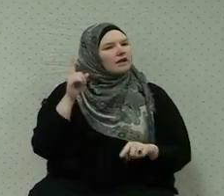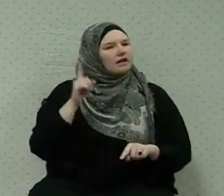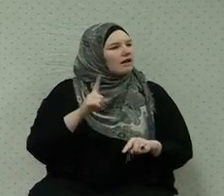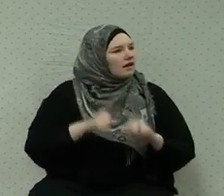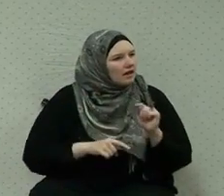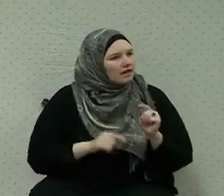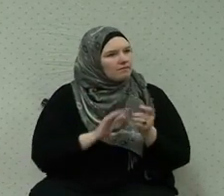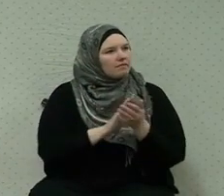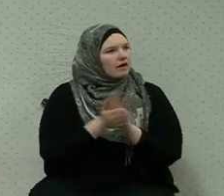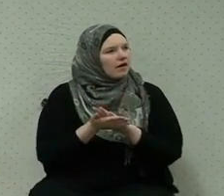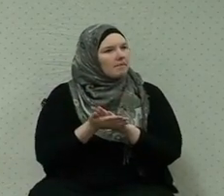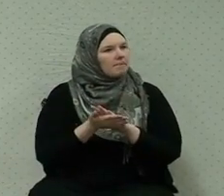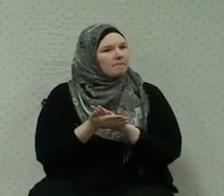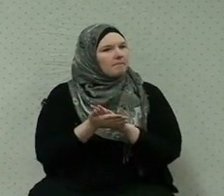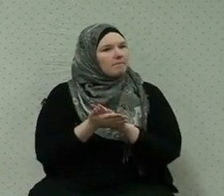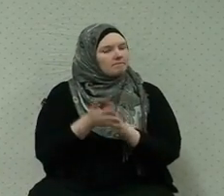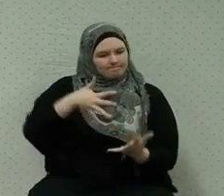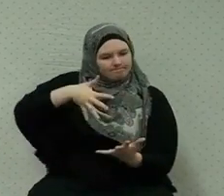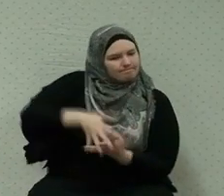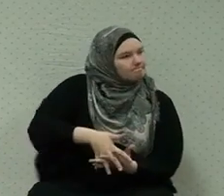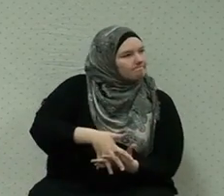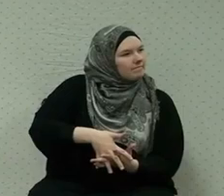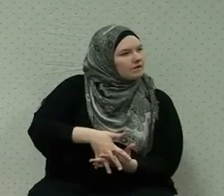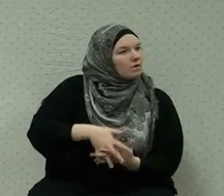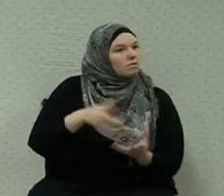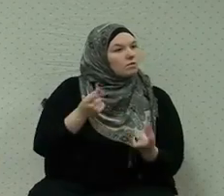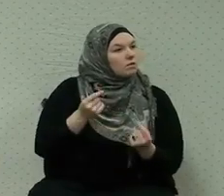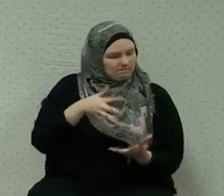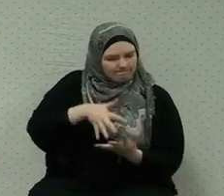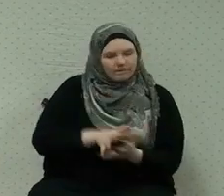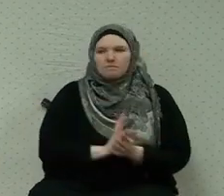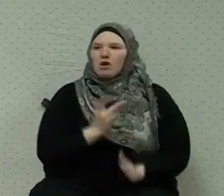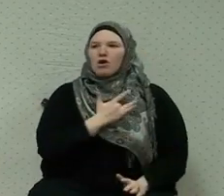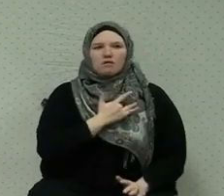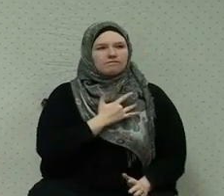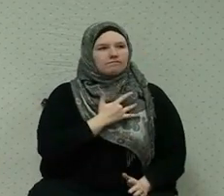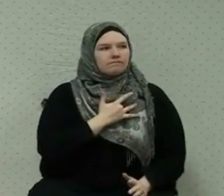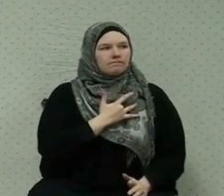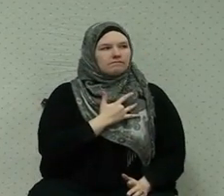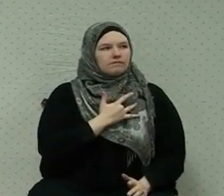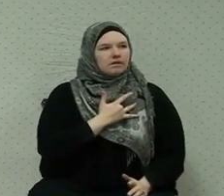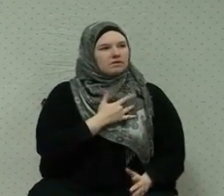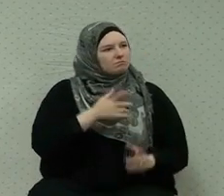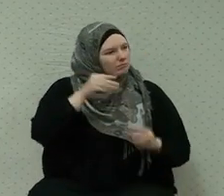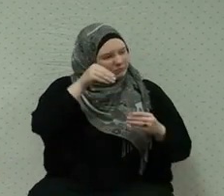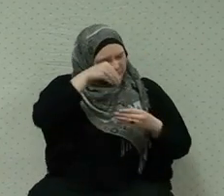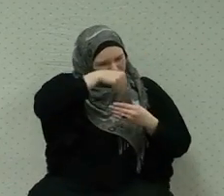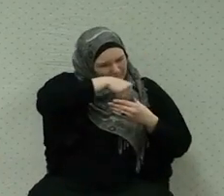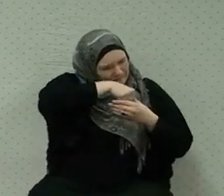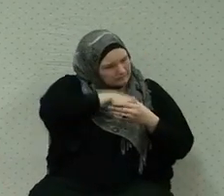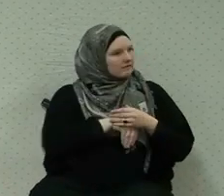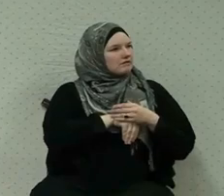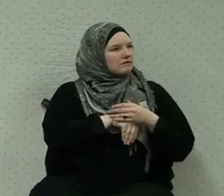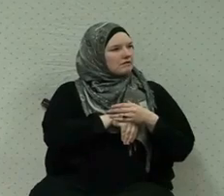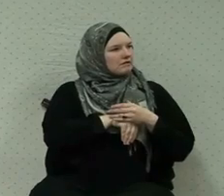unless we dig it in inside our heart. Unless we dig it deep in our heart, it will